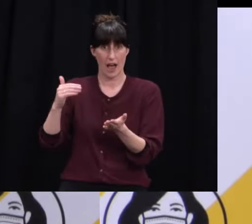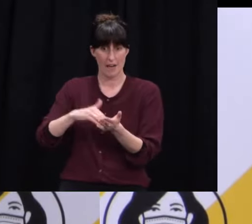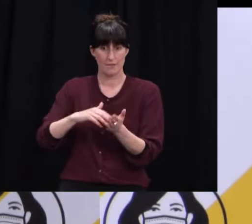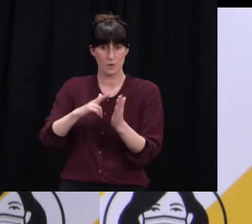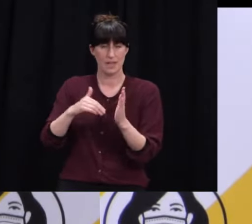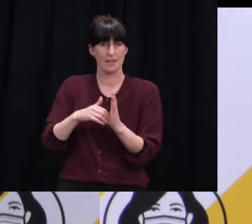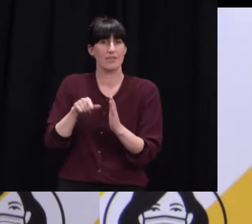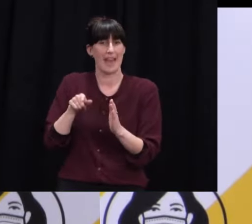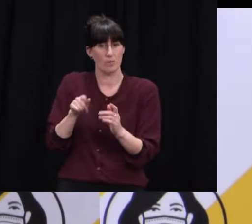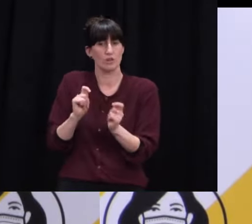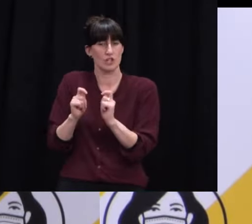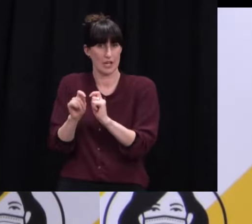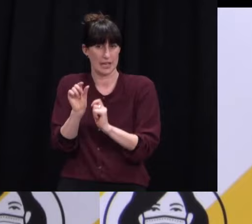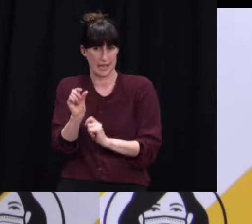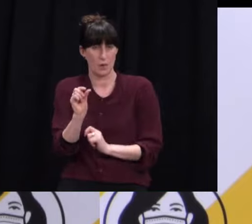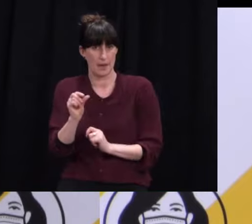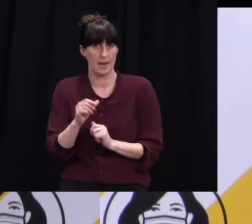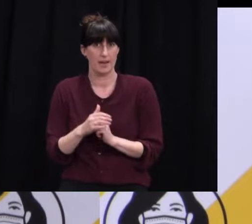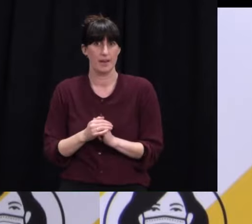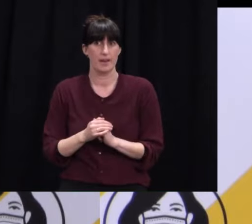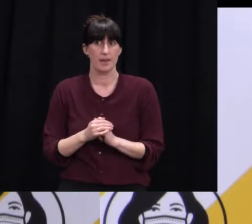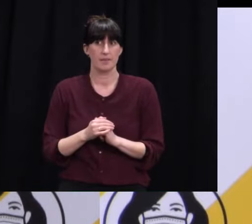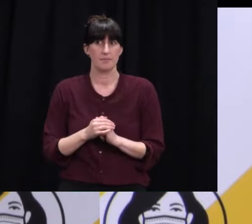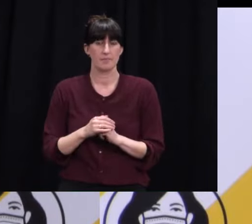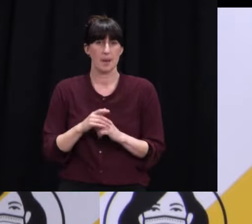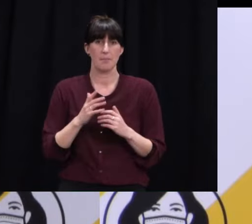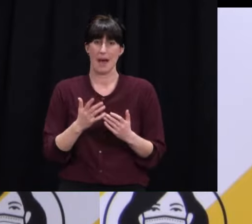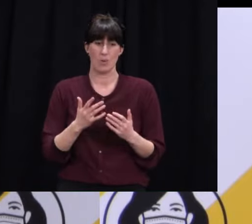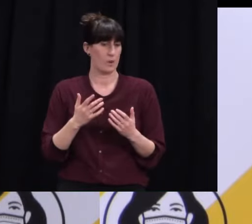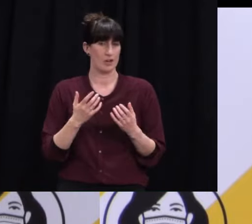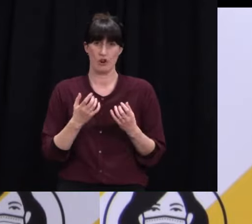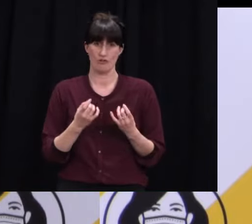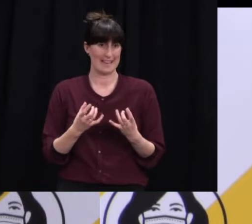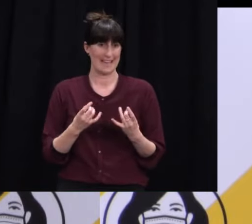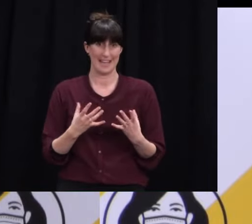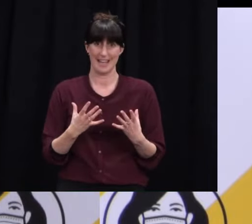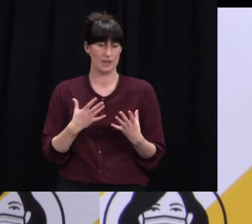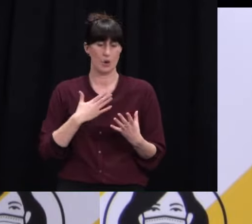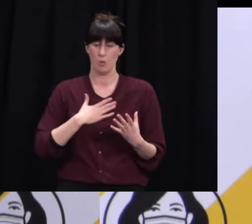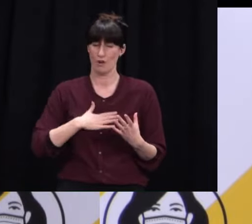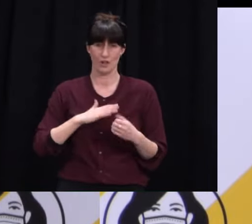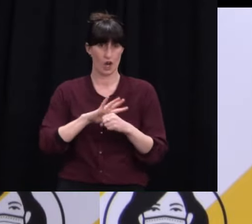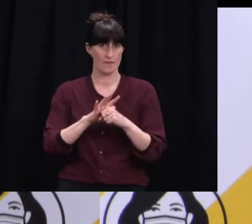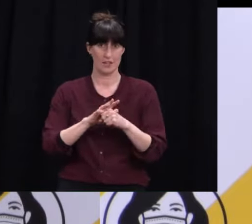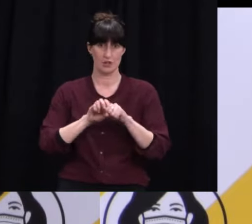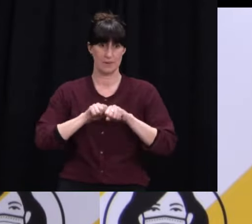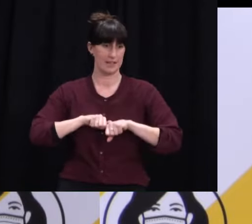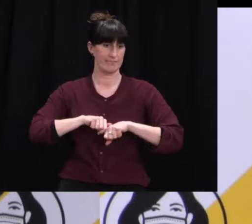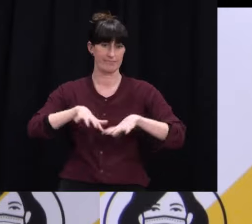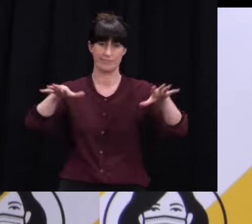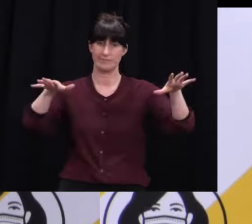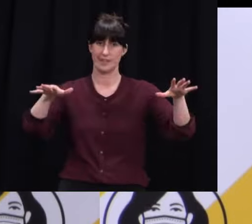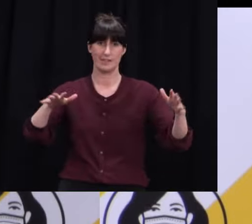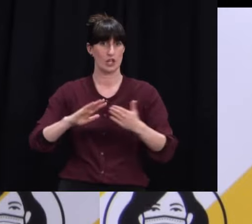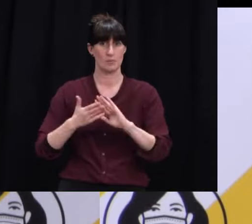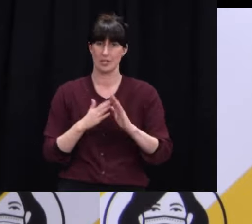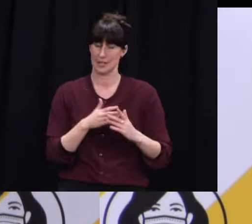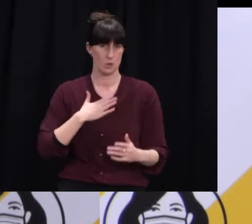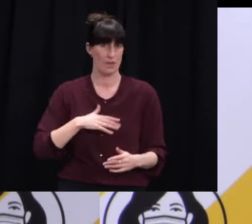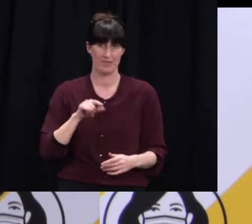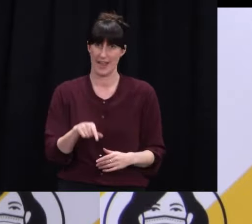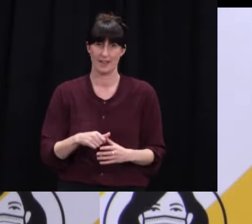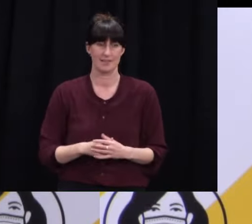within the community, but we're not there yet, and we're certainly not willing to give up before we get to that point. And sort of separately,